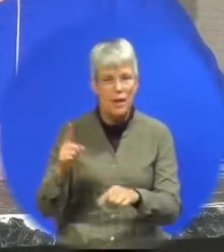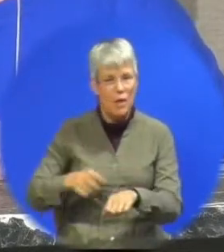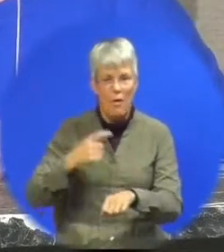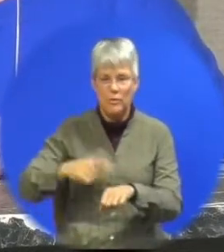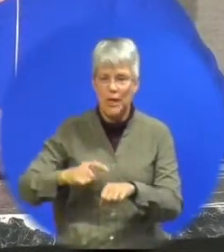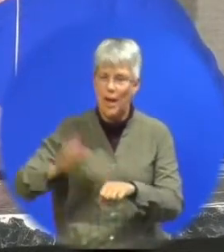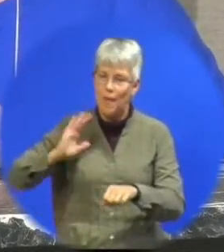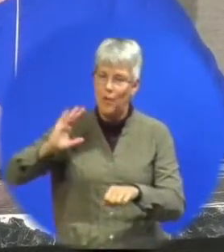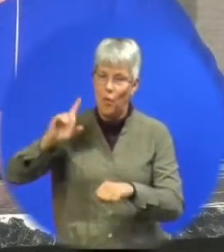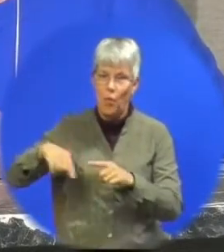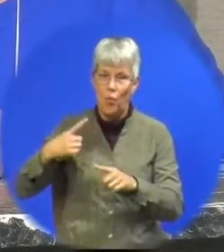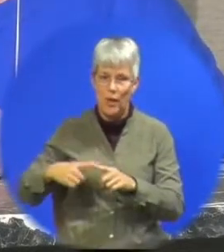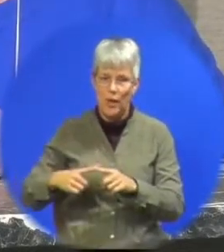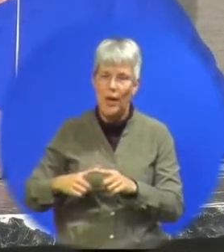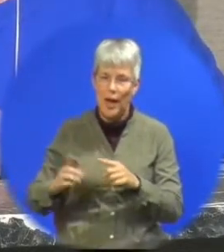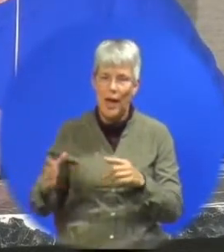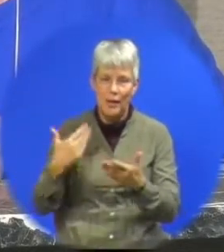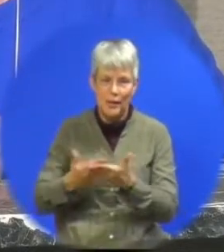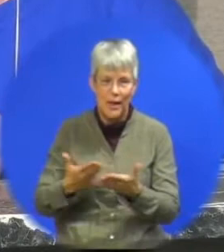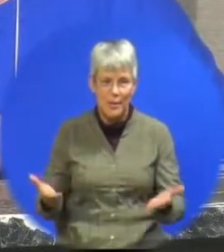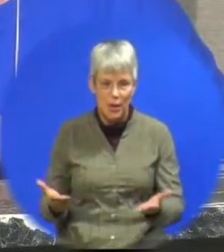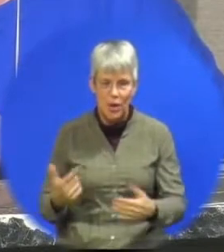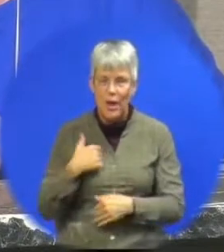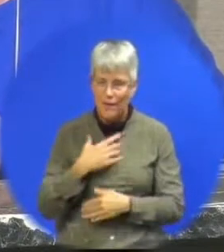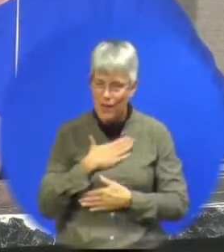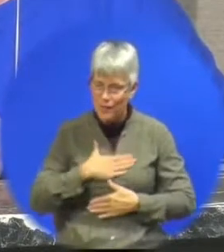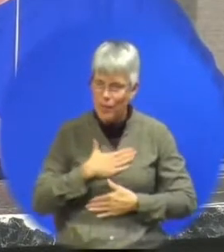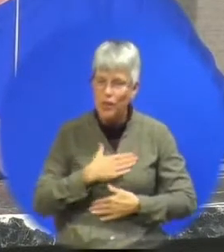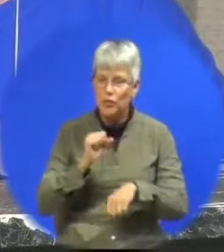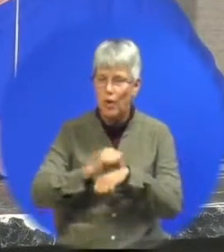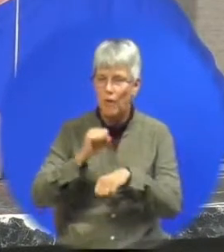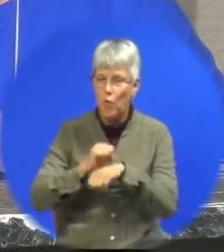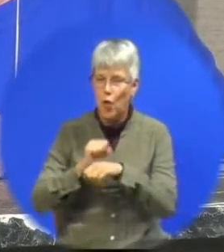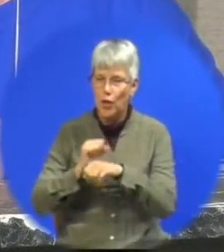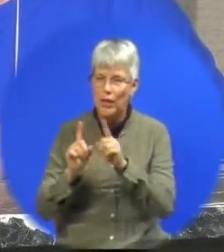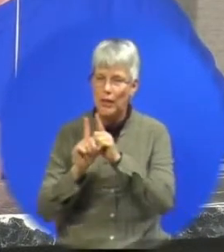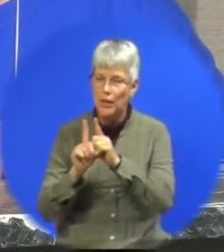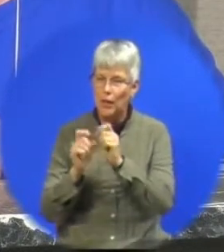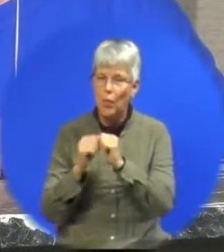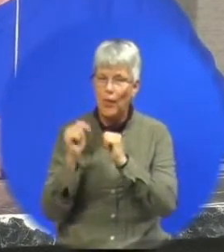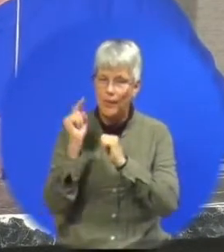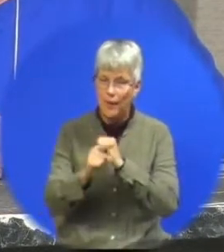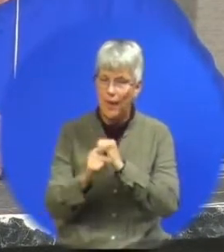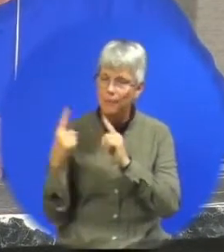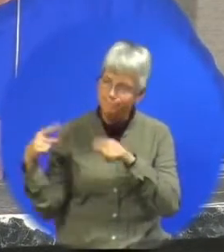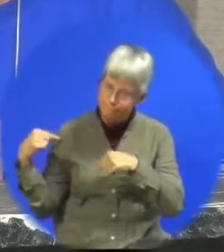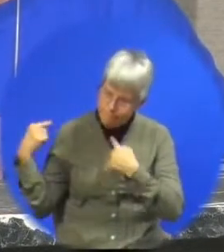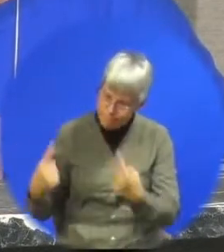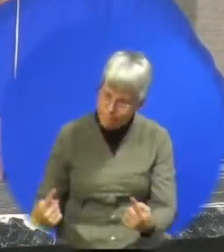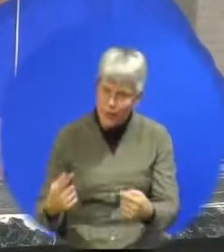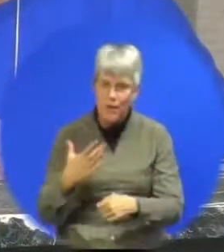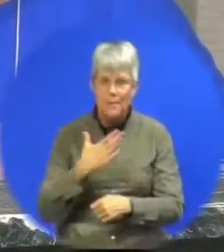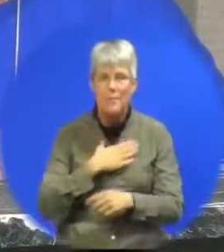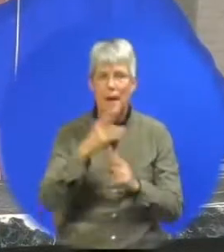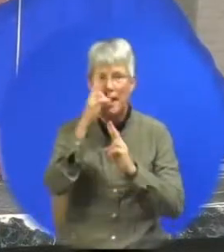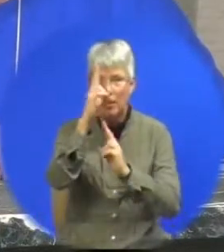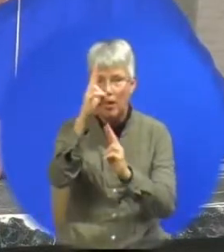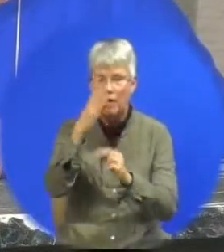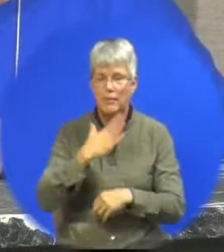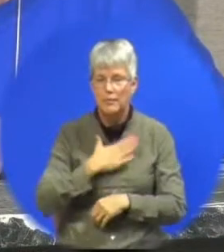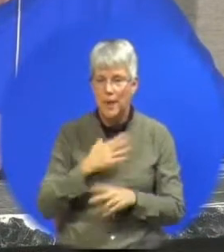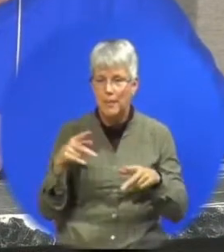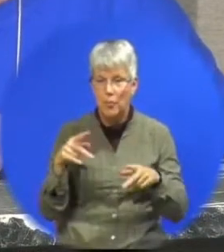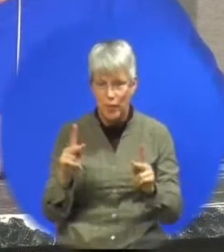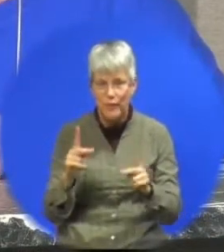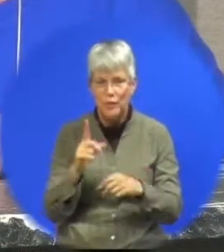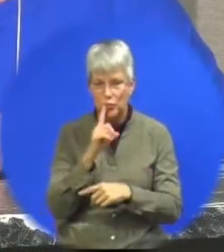and I have had the pleasure of working alongside of him for all of these years, and it has been my honor and my privilege to serve with